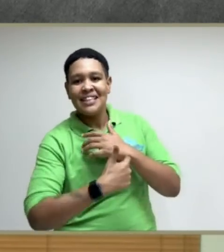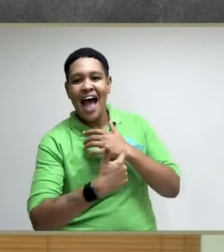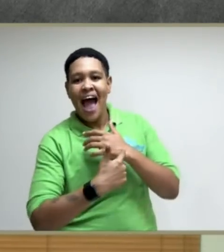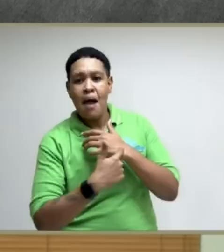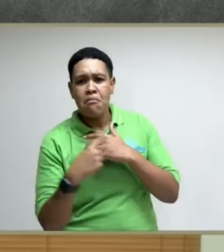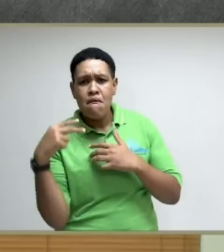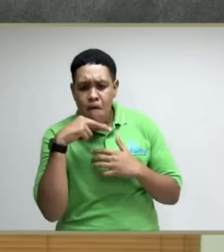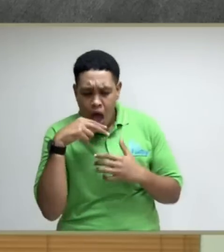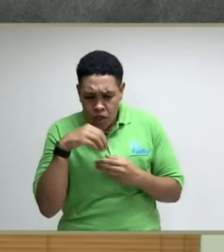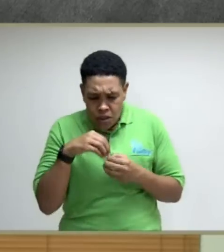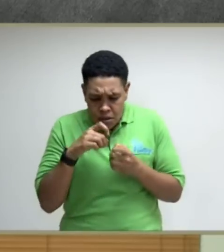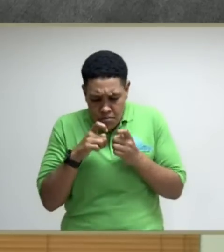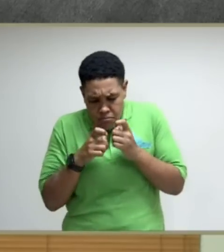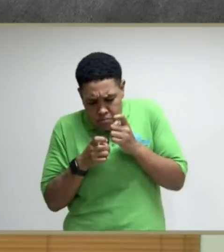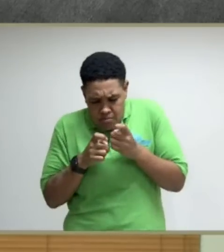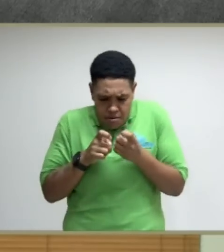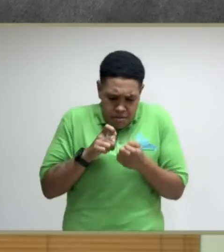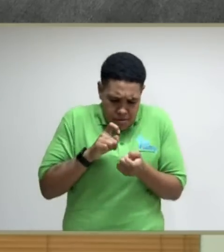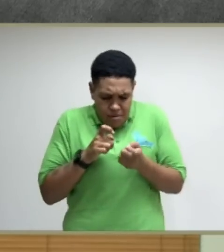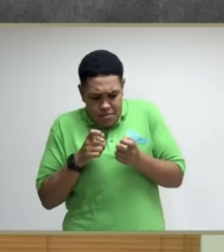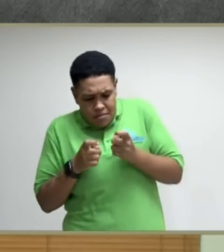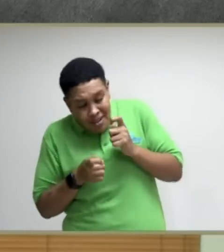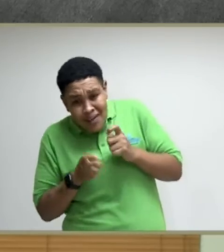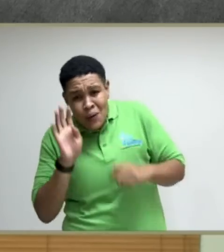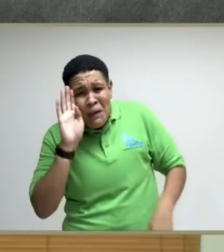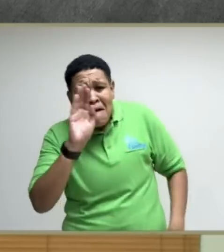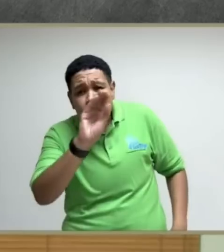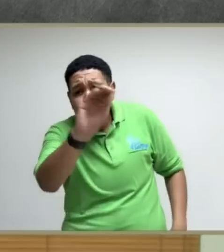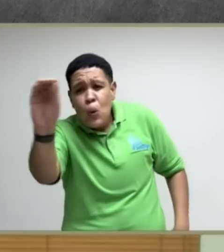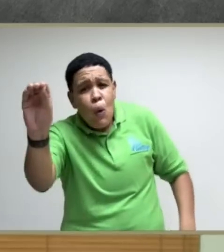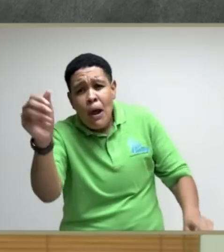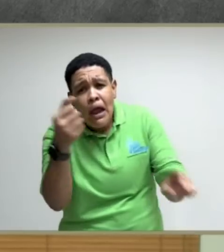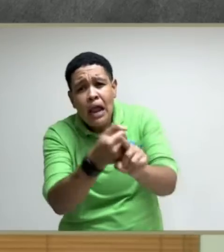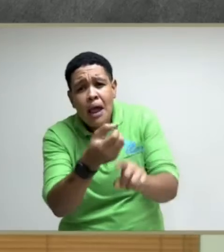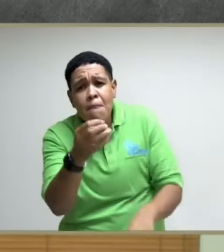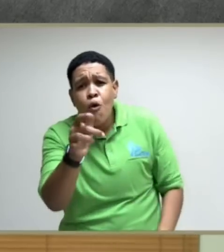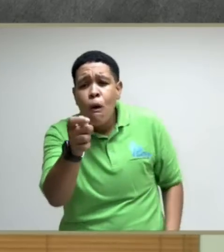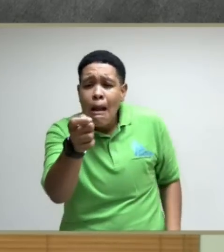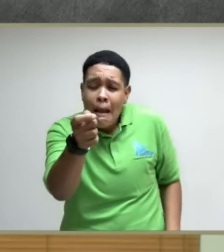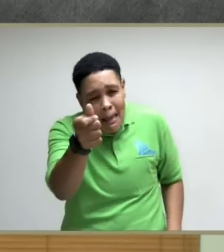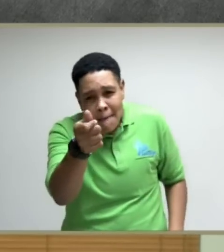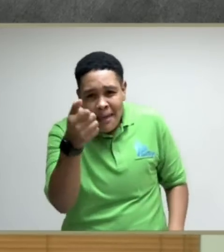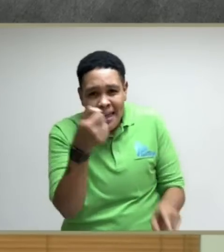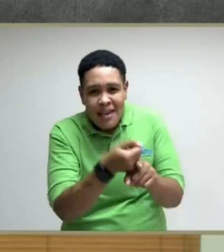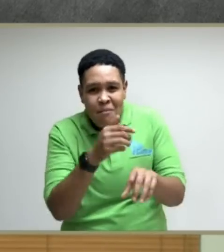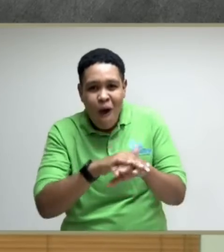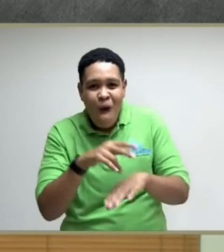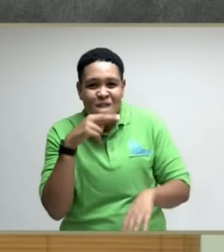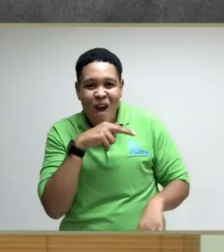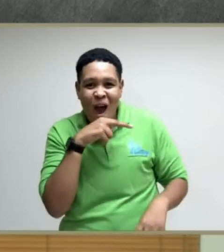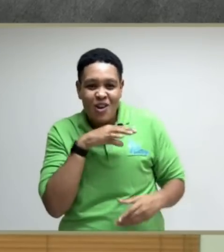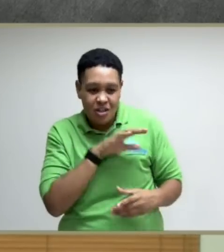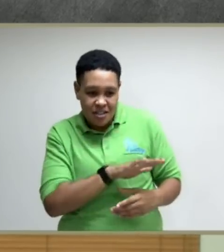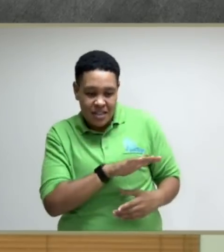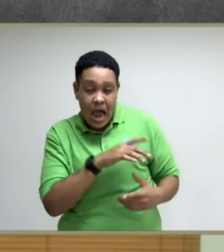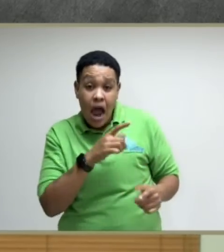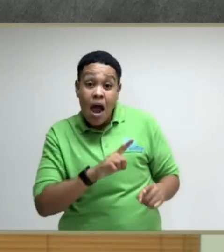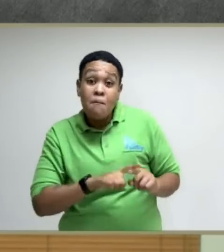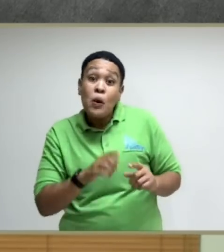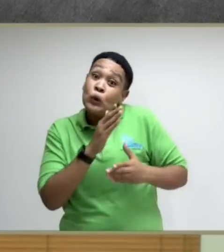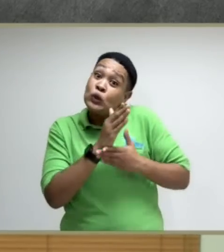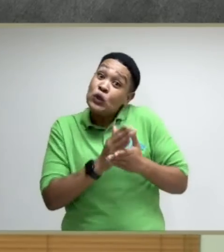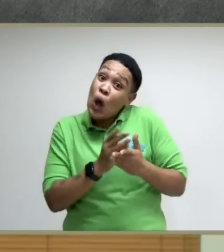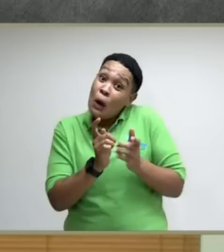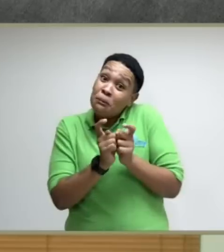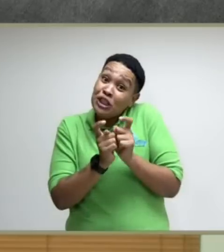the viruses will have no impact or little impact on the virus's properties. However, some changes